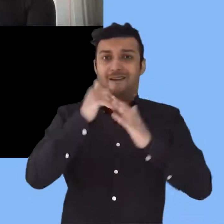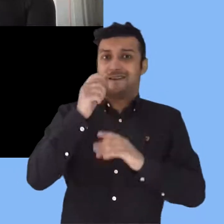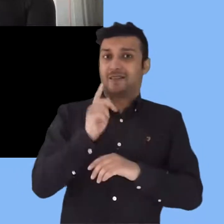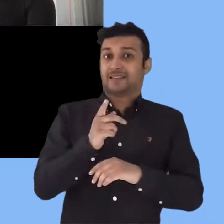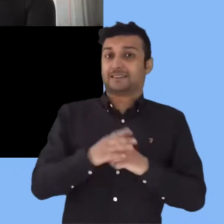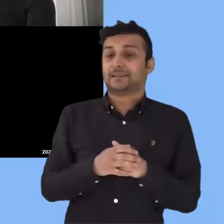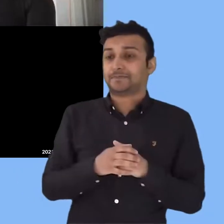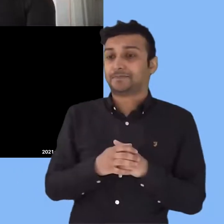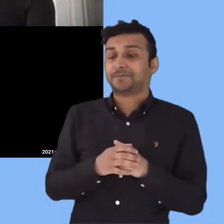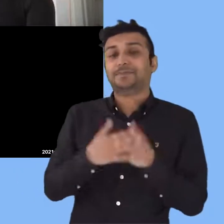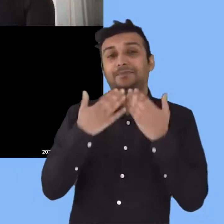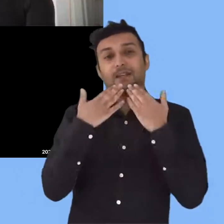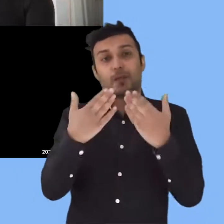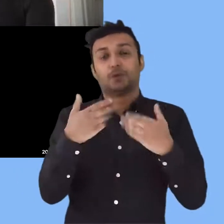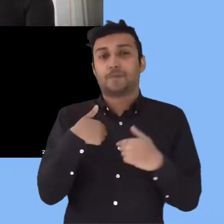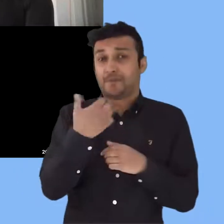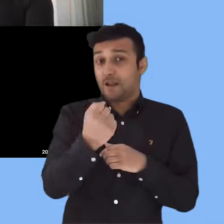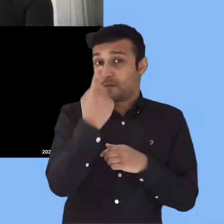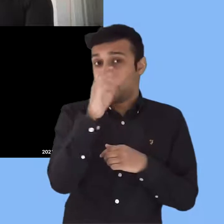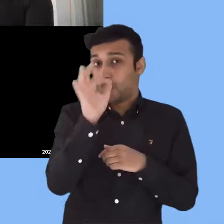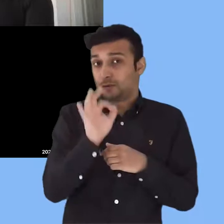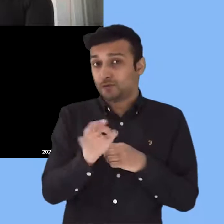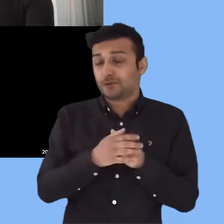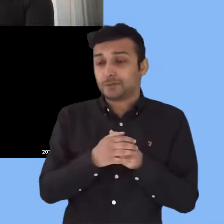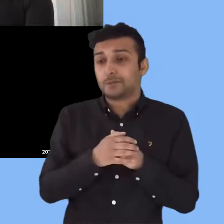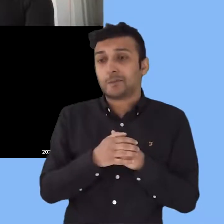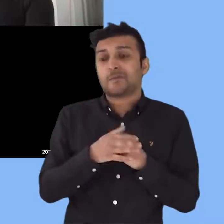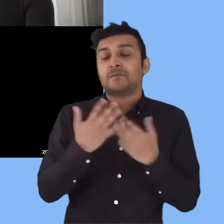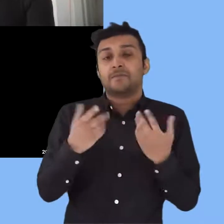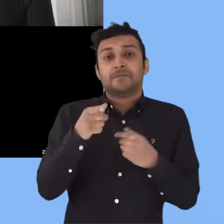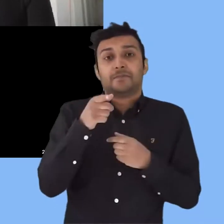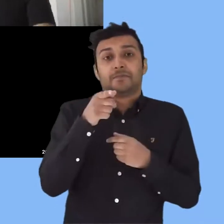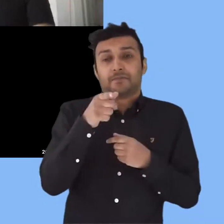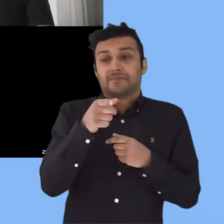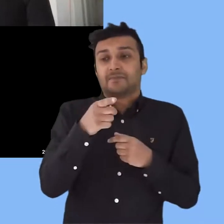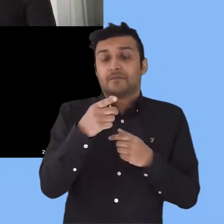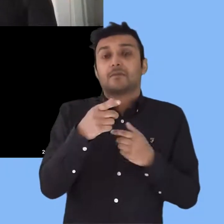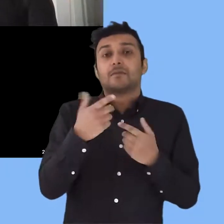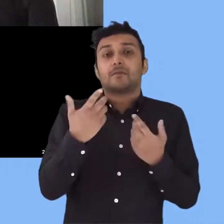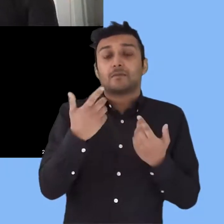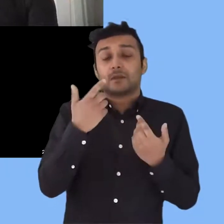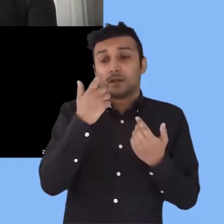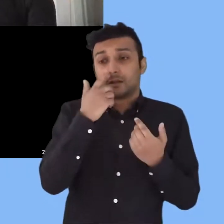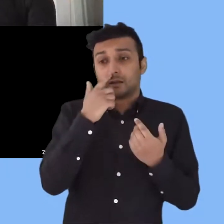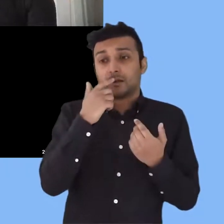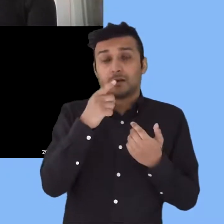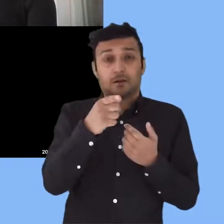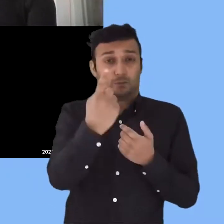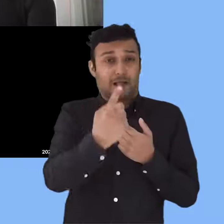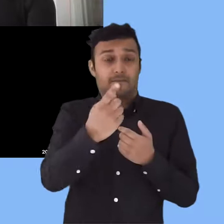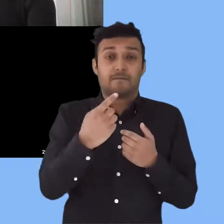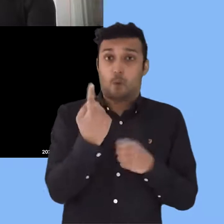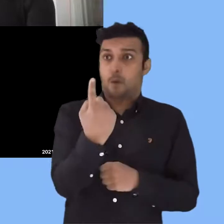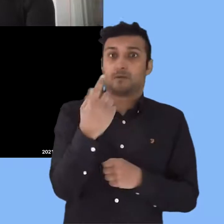Thank you, Shaddai. I've got another question come through. As the only Black practitioner in an all-white team, what piece